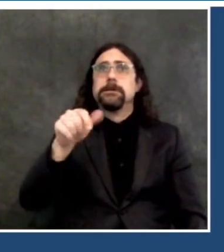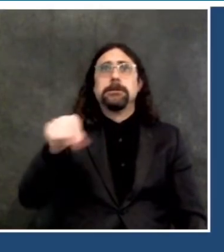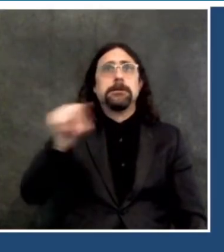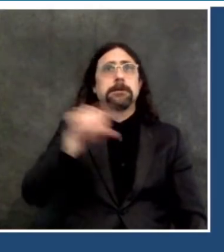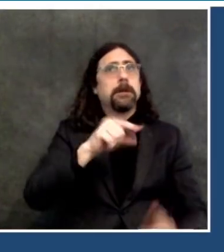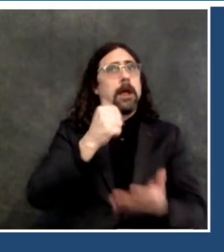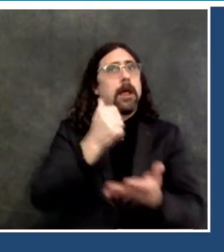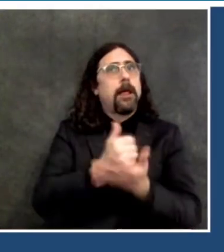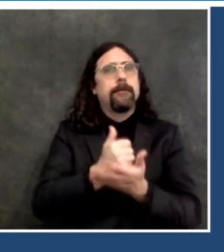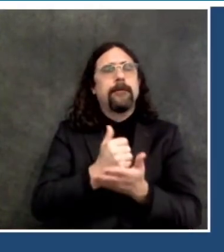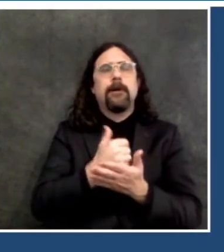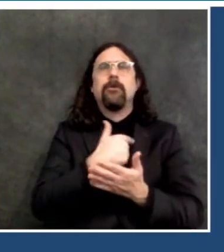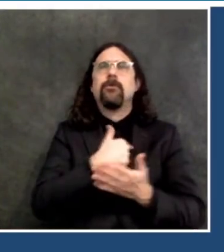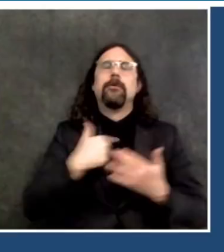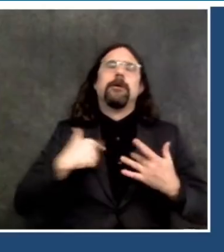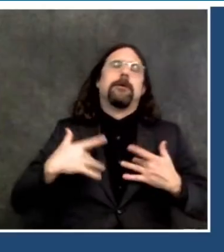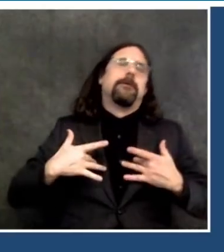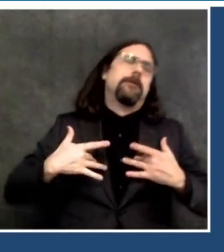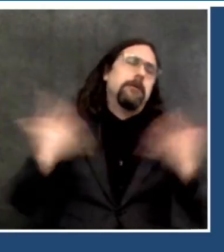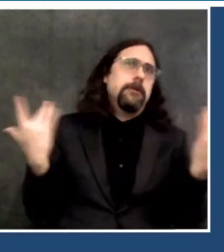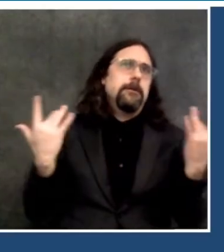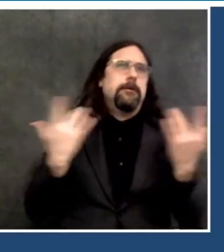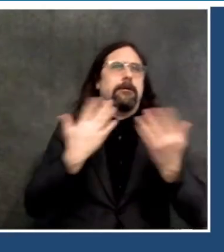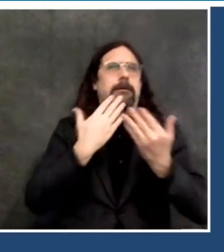your help right now.